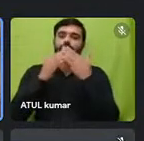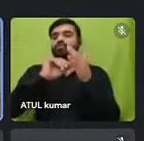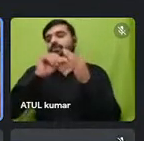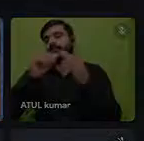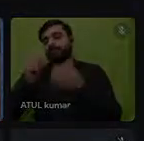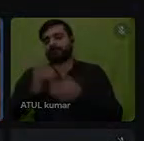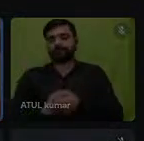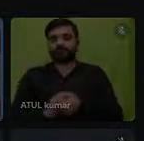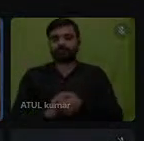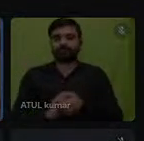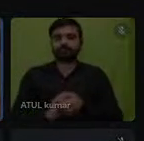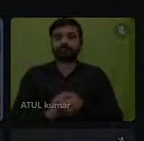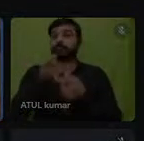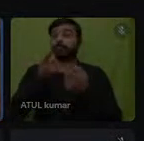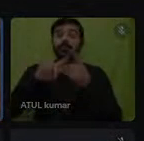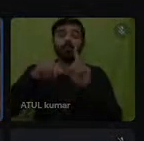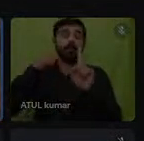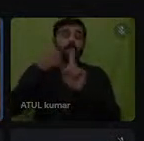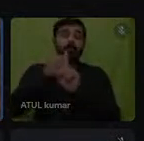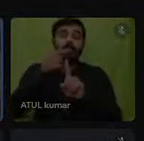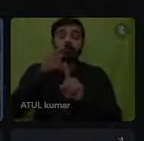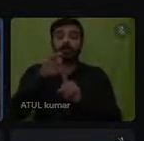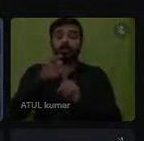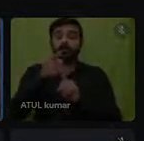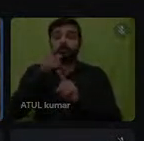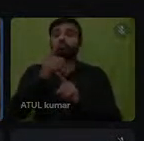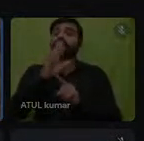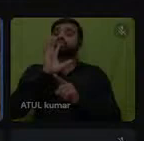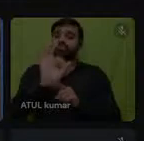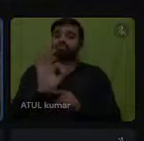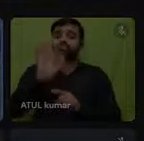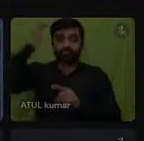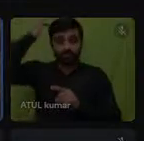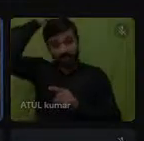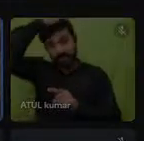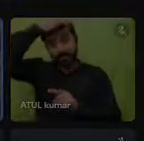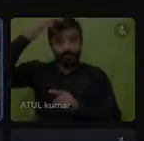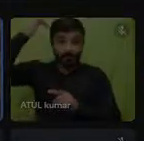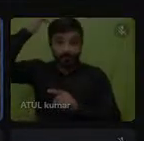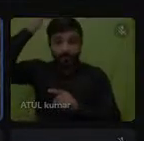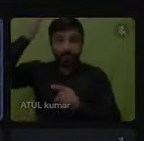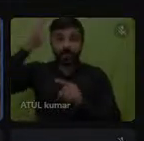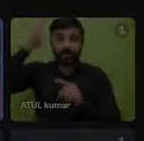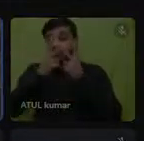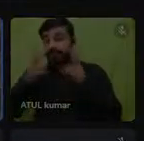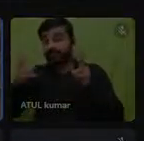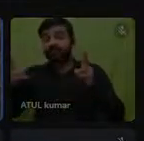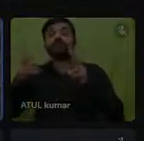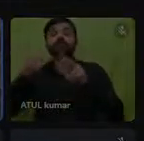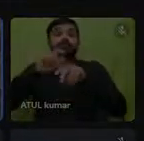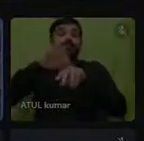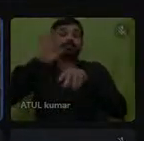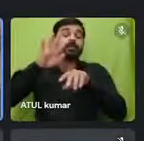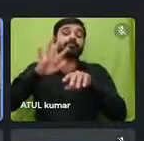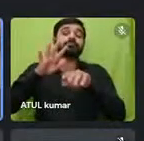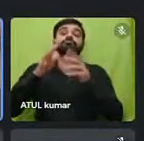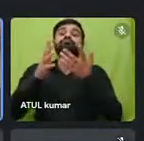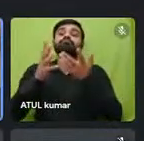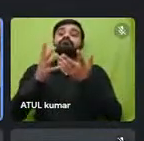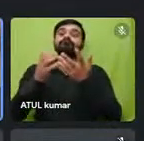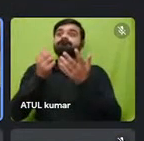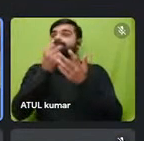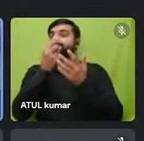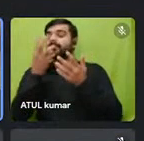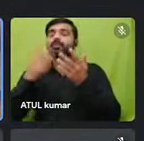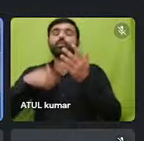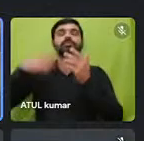And the fact that this is true of the brain, that there are different sensitive periods, we have to take into account when we